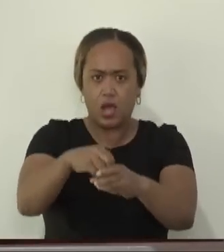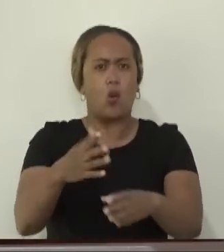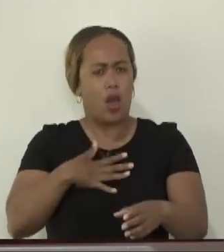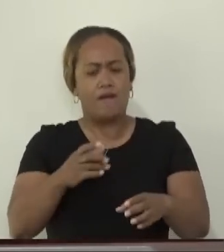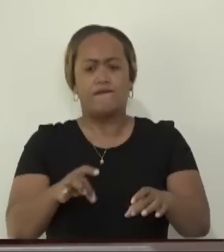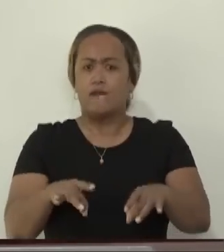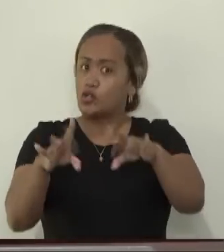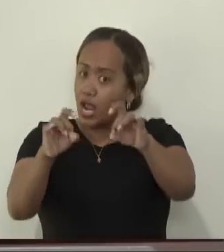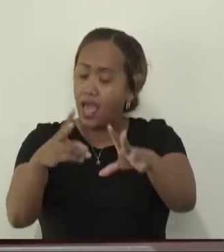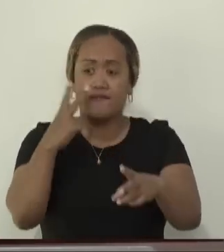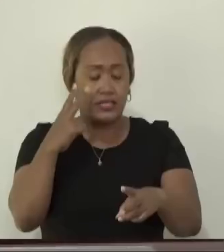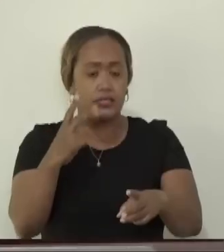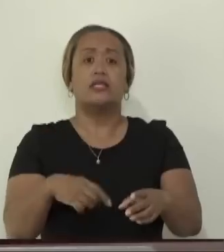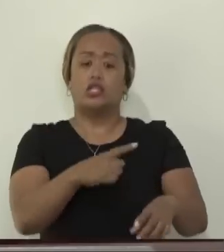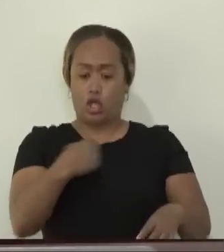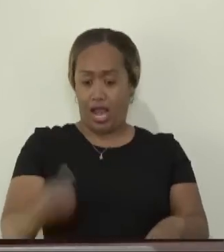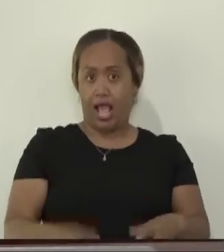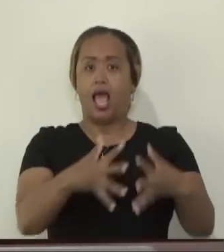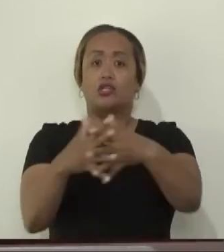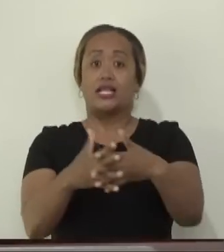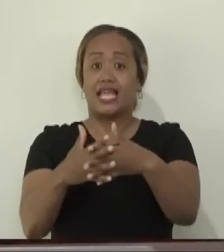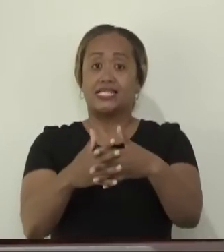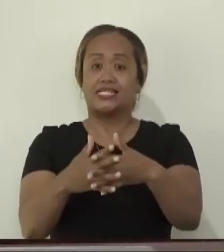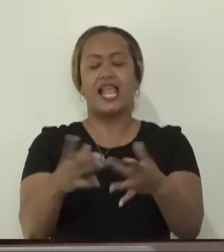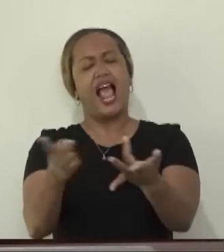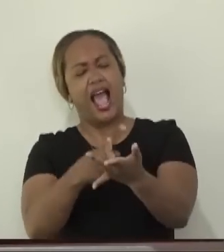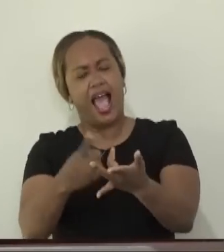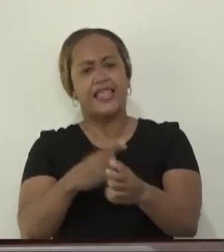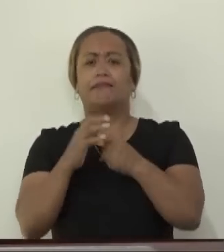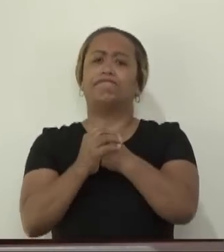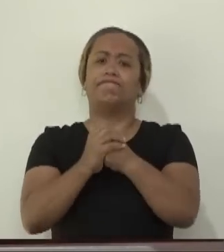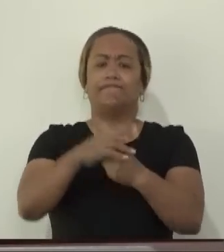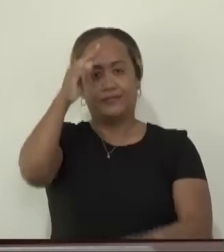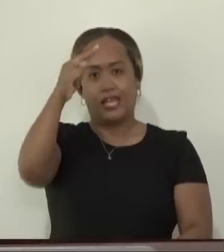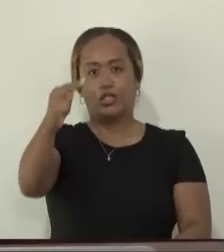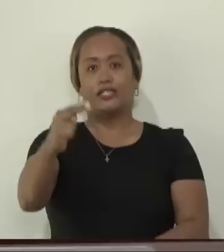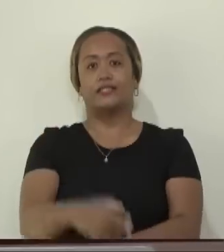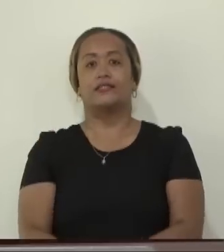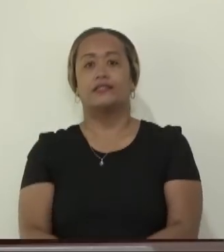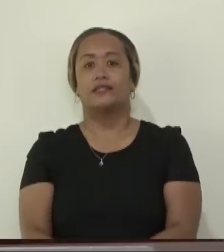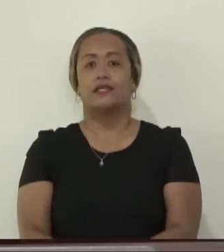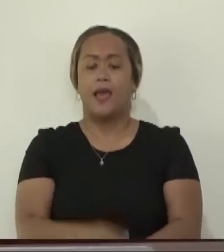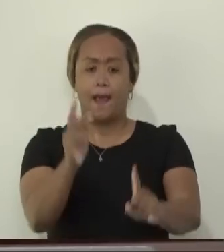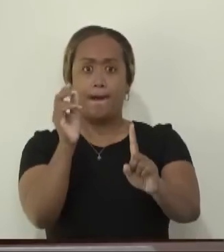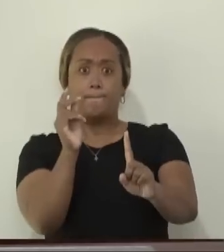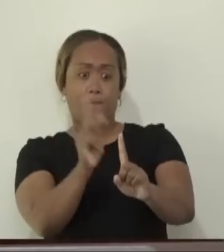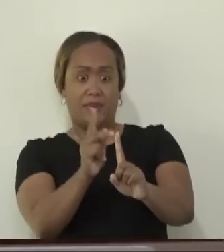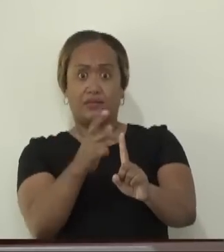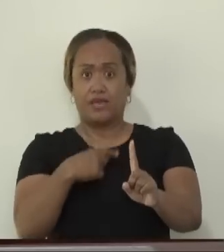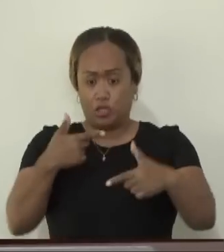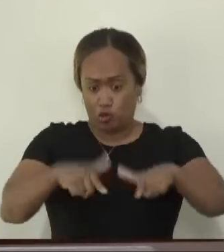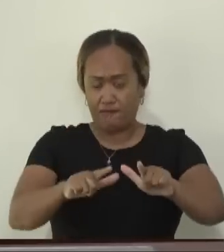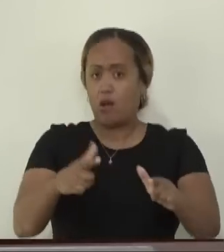Australia, China, the United States, and other friendly nations. The main purpose of my travel is